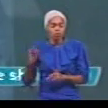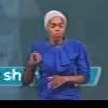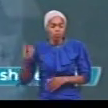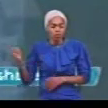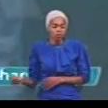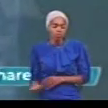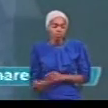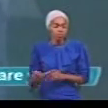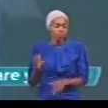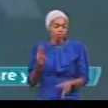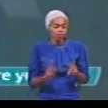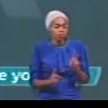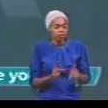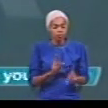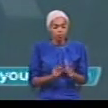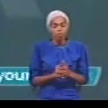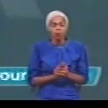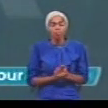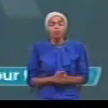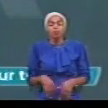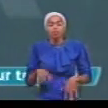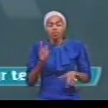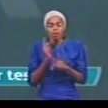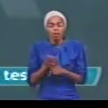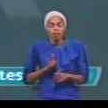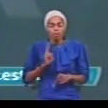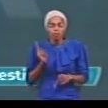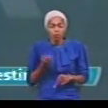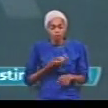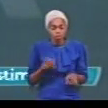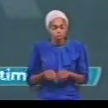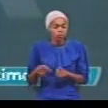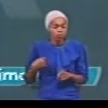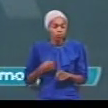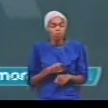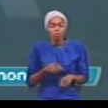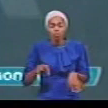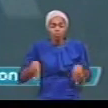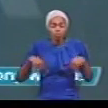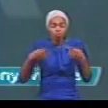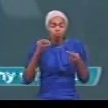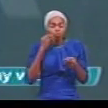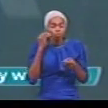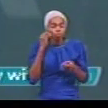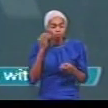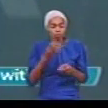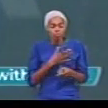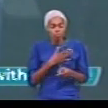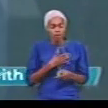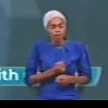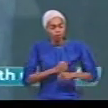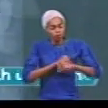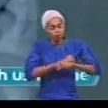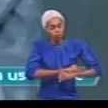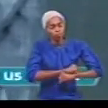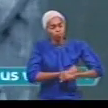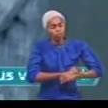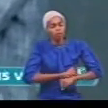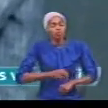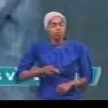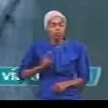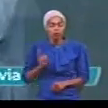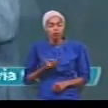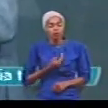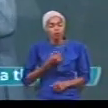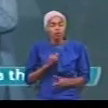you are doing. Keep us, oh God, as we go safely, Lord, and take us, oh God, tomorrow, if Jesus Christ